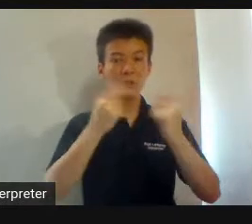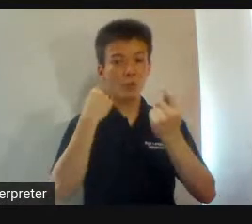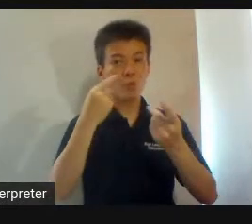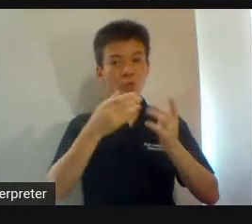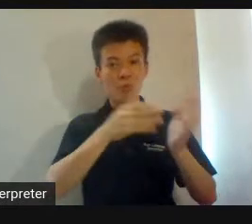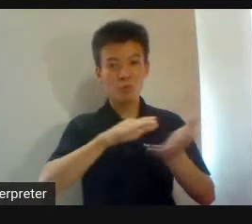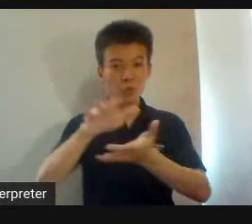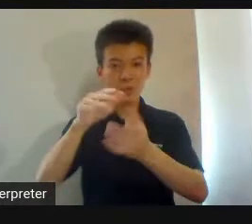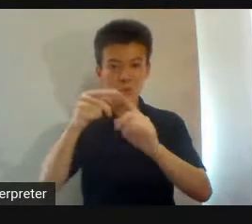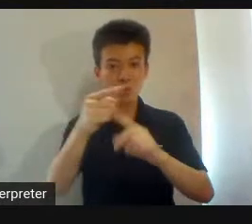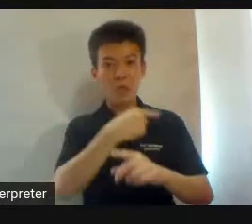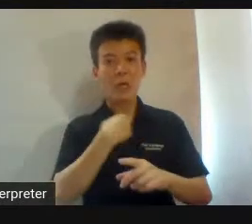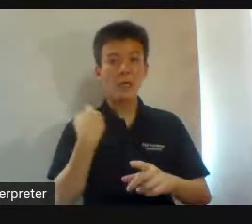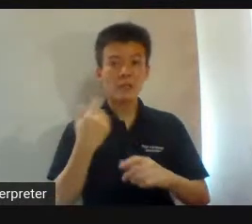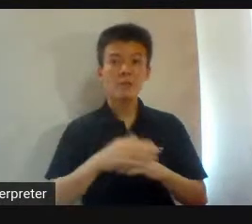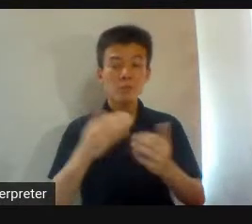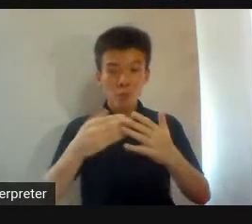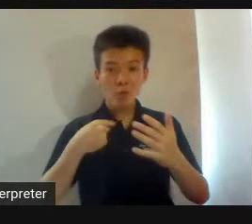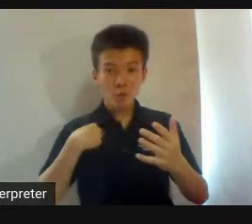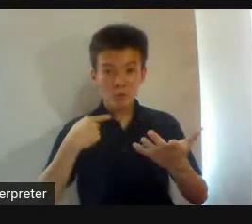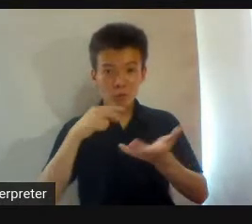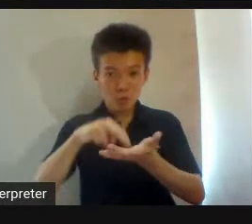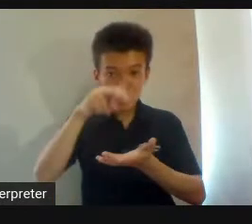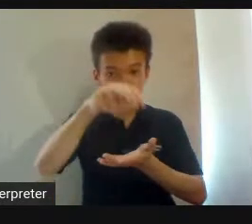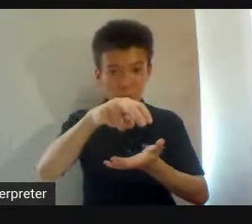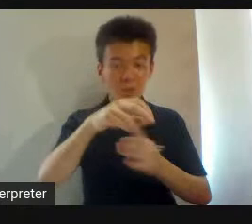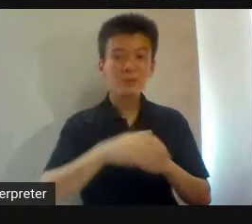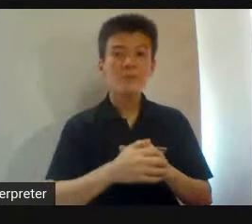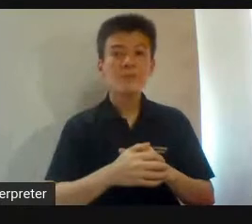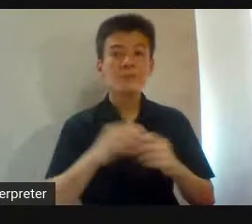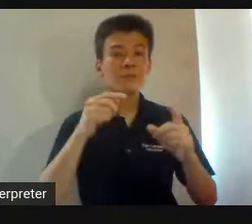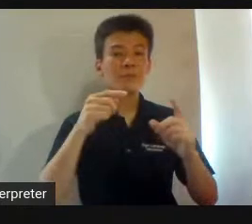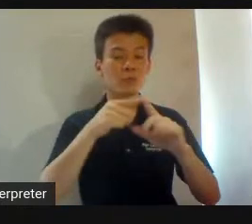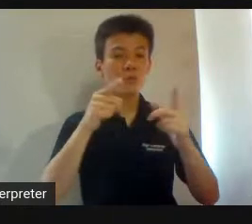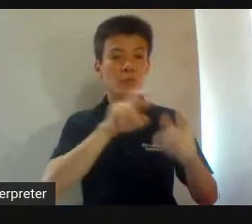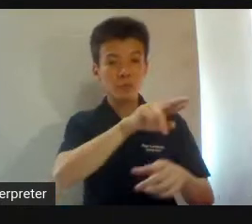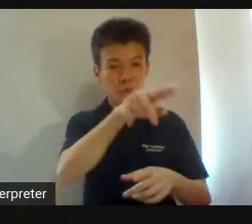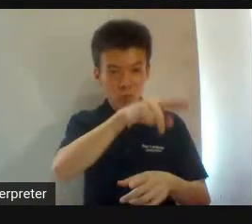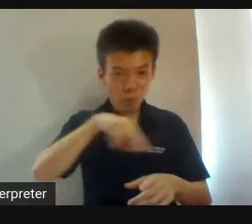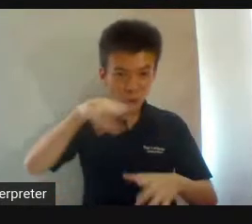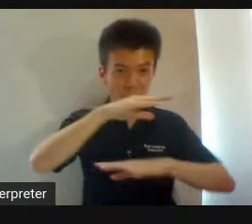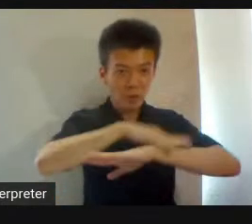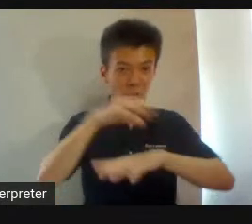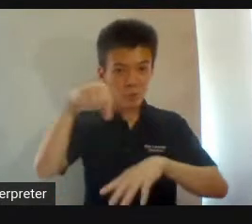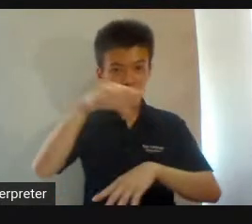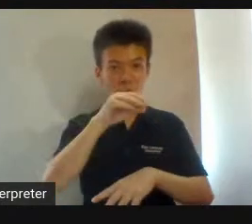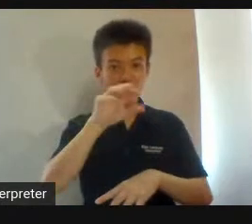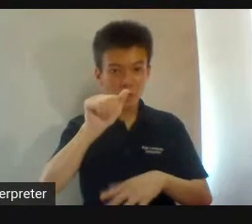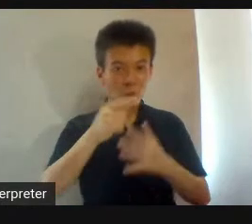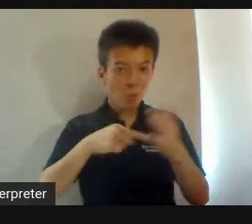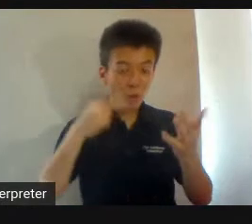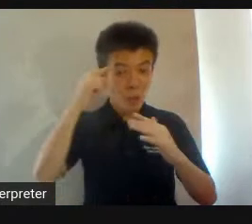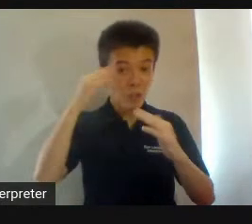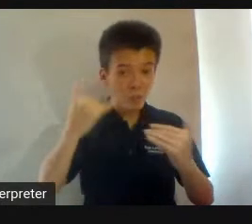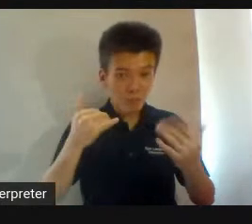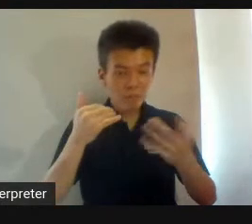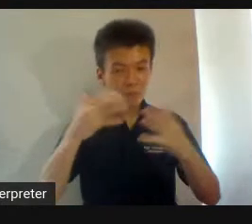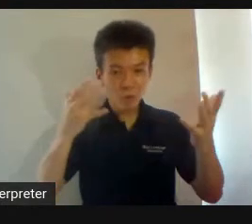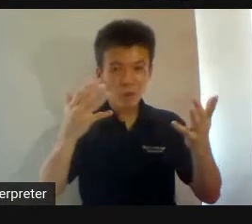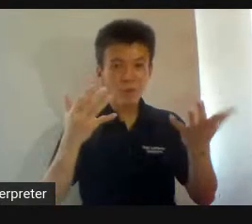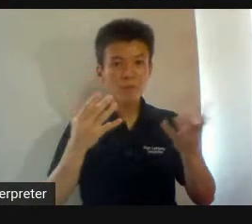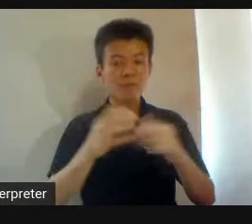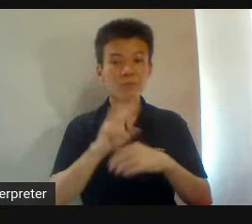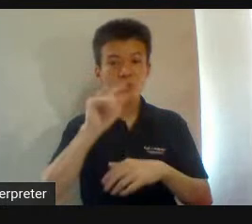them back to us. Before we jump into the roundtable and the Q&A and what I expect to be lots of witty